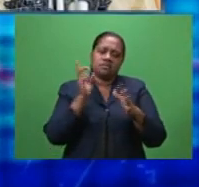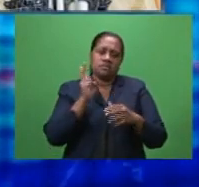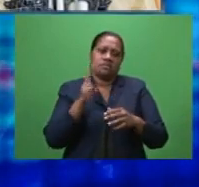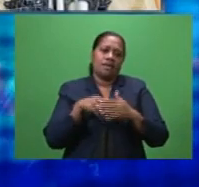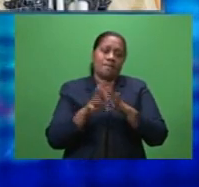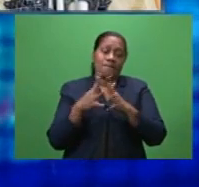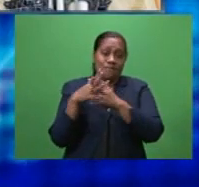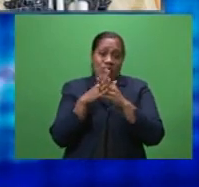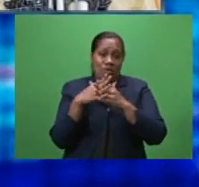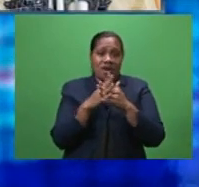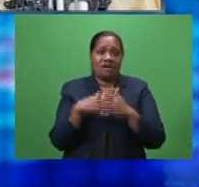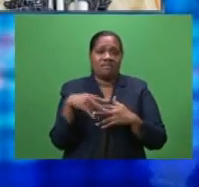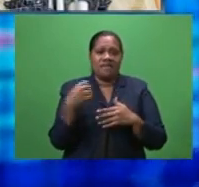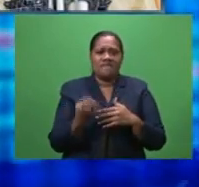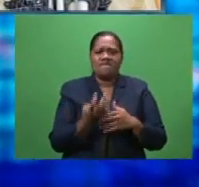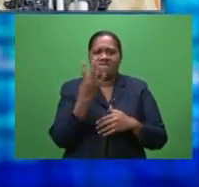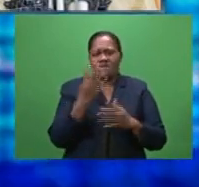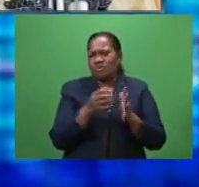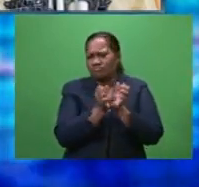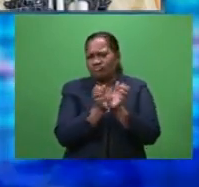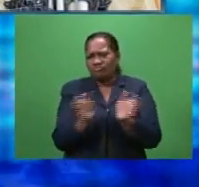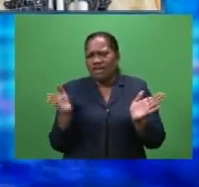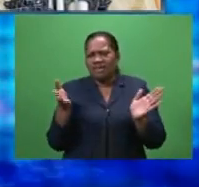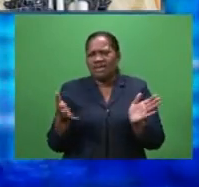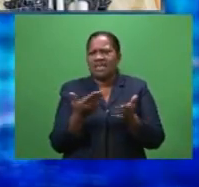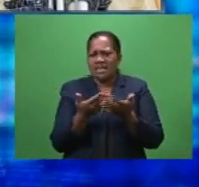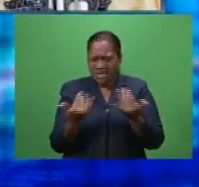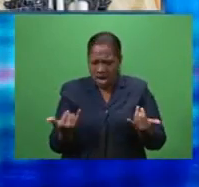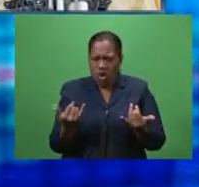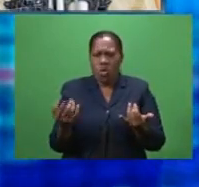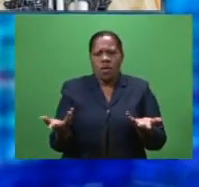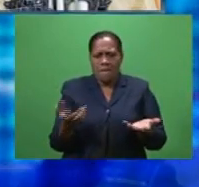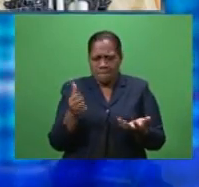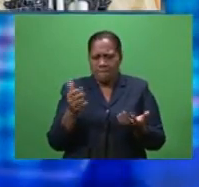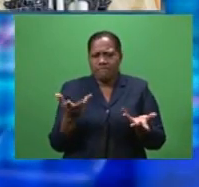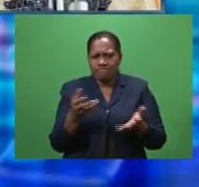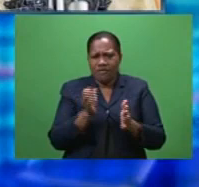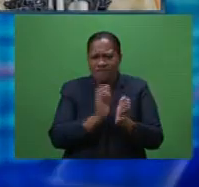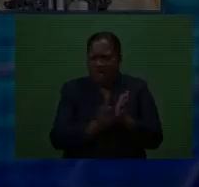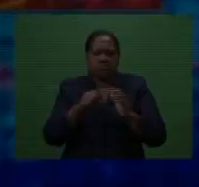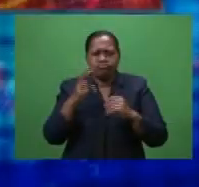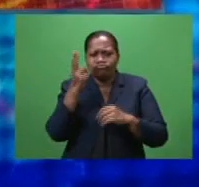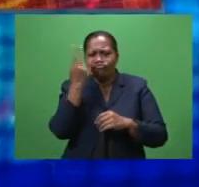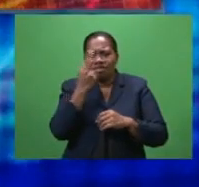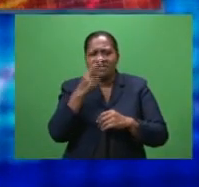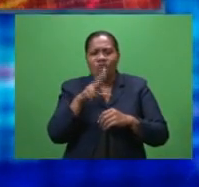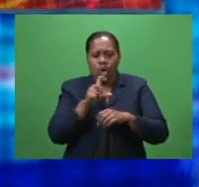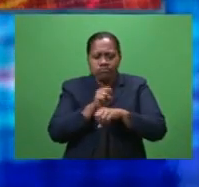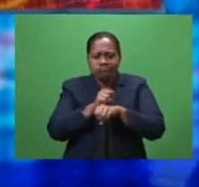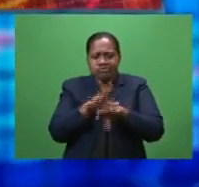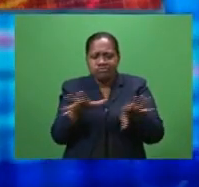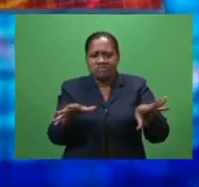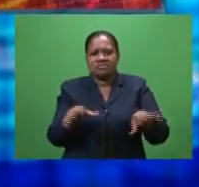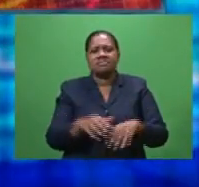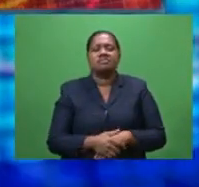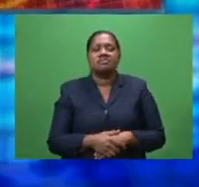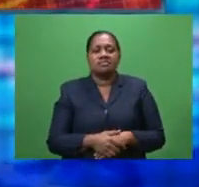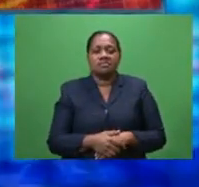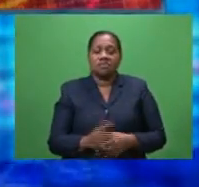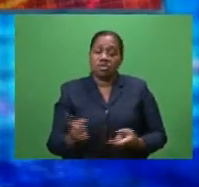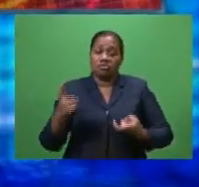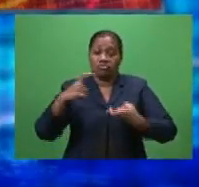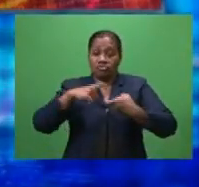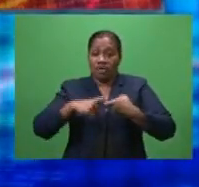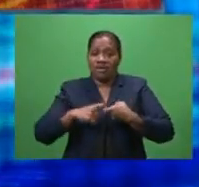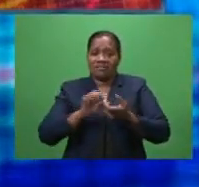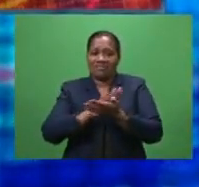for Ford, General Motors and Fiat Chrysler are returning to factories across the United States. We now join Sinifa from HFC Bank